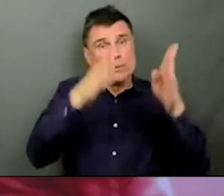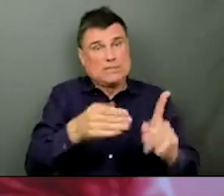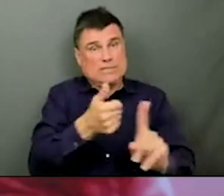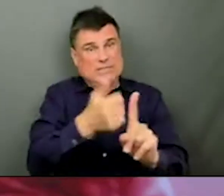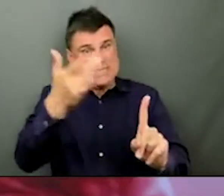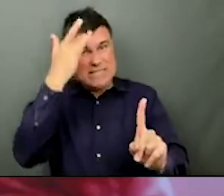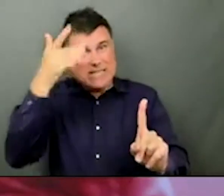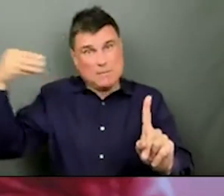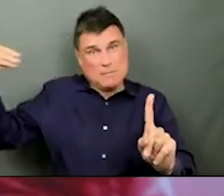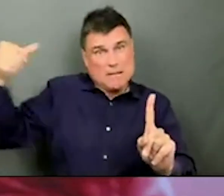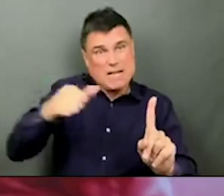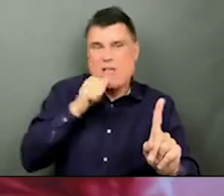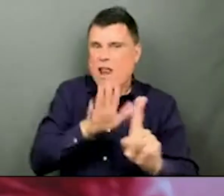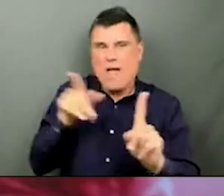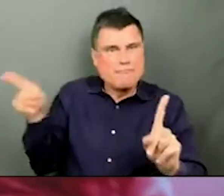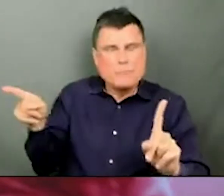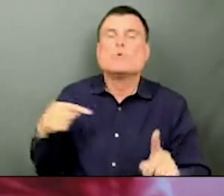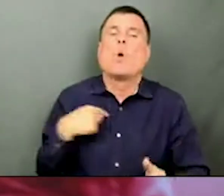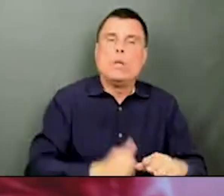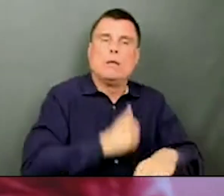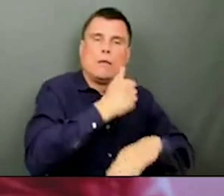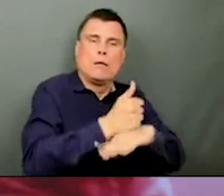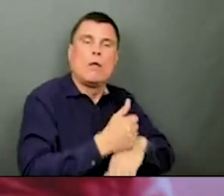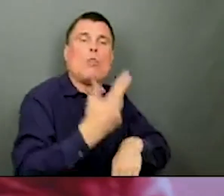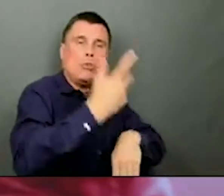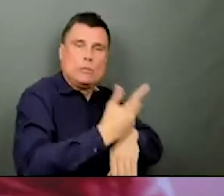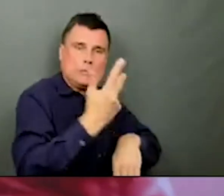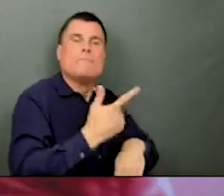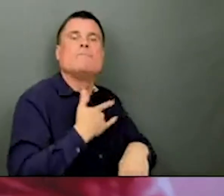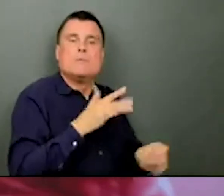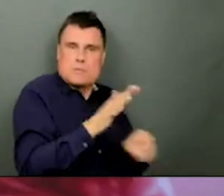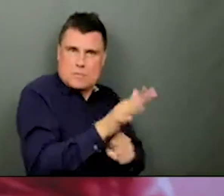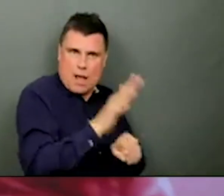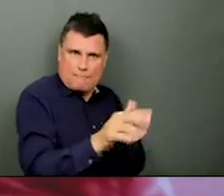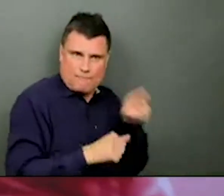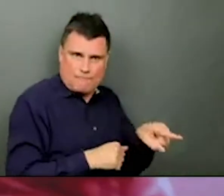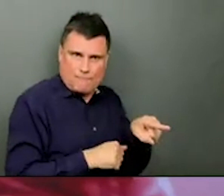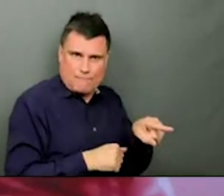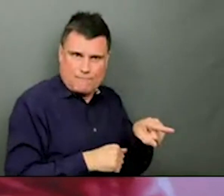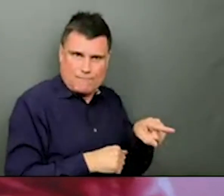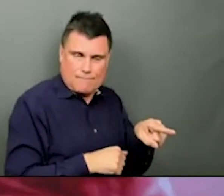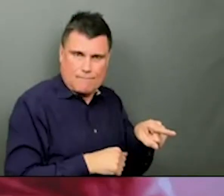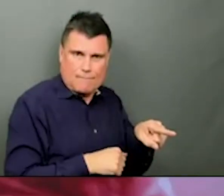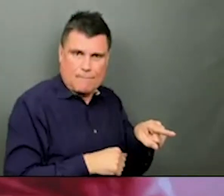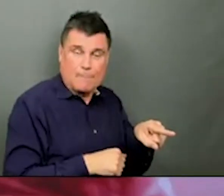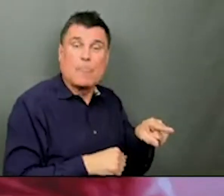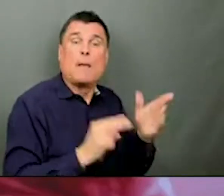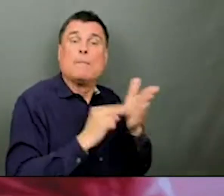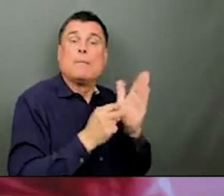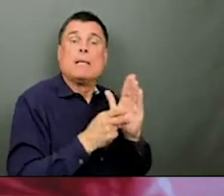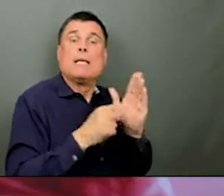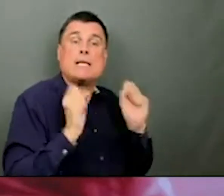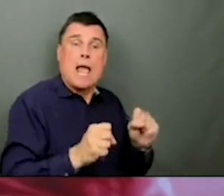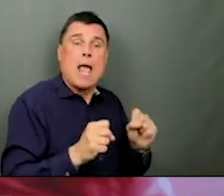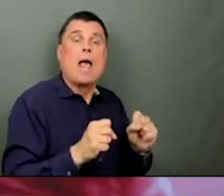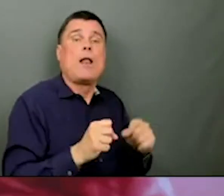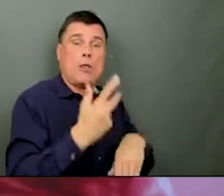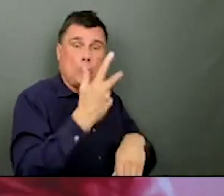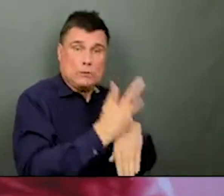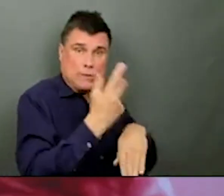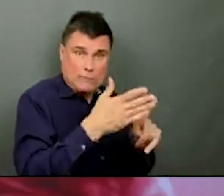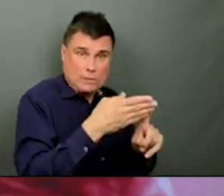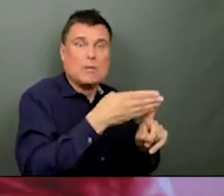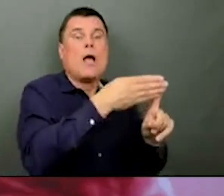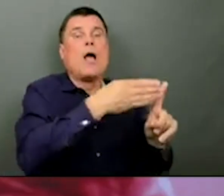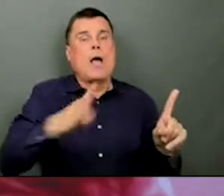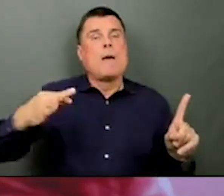province will bridge people to either the CS, the second CERB, or